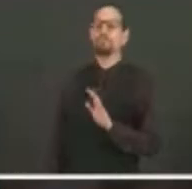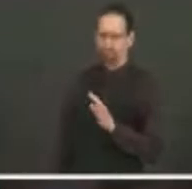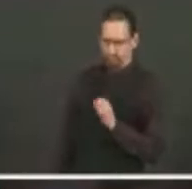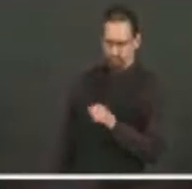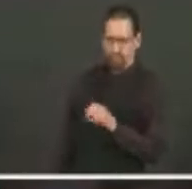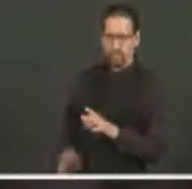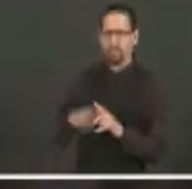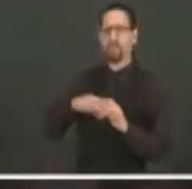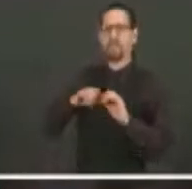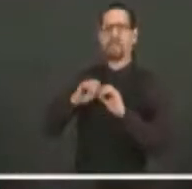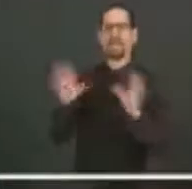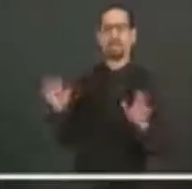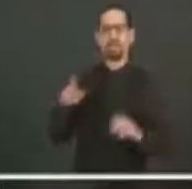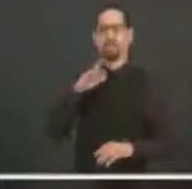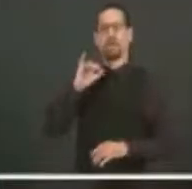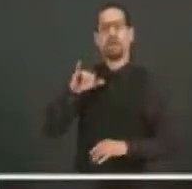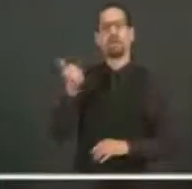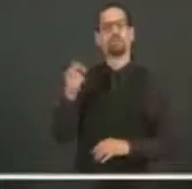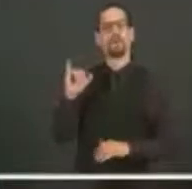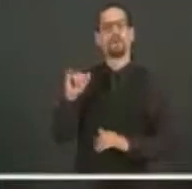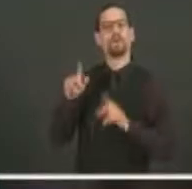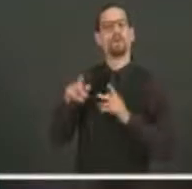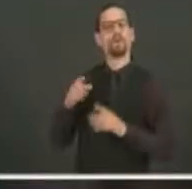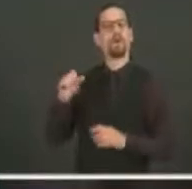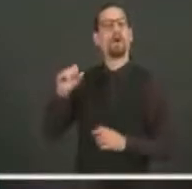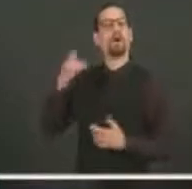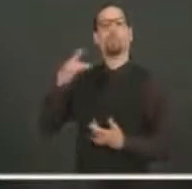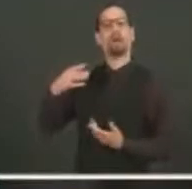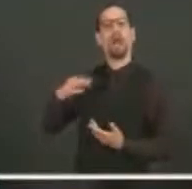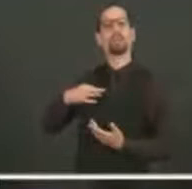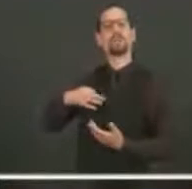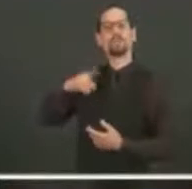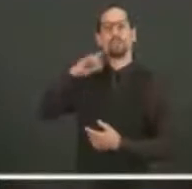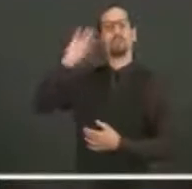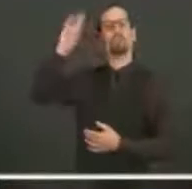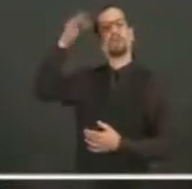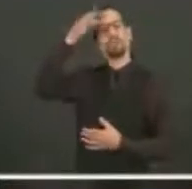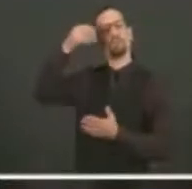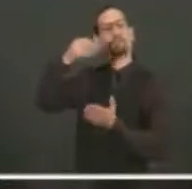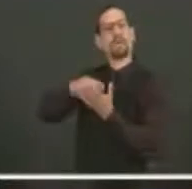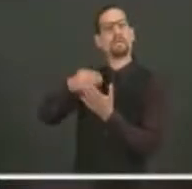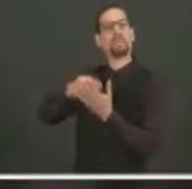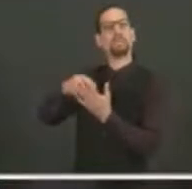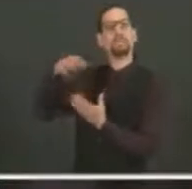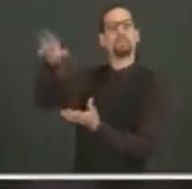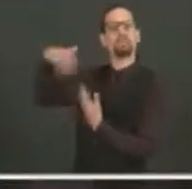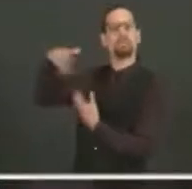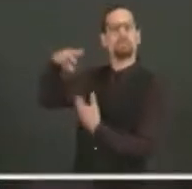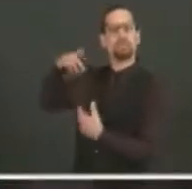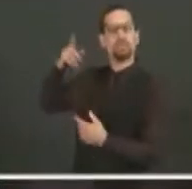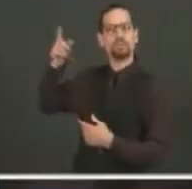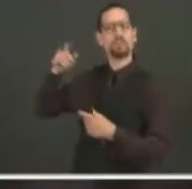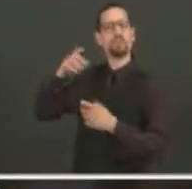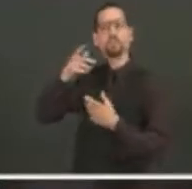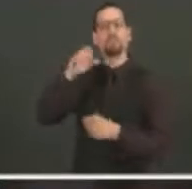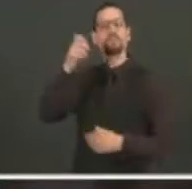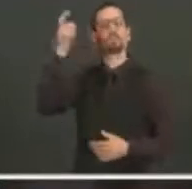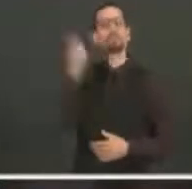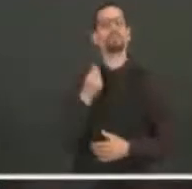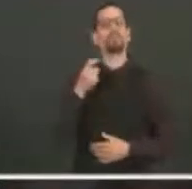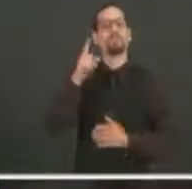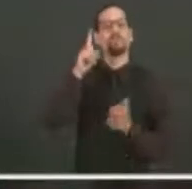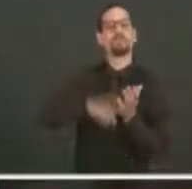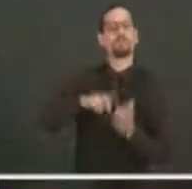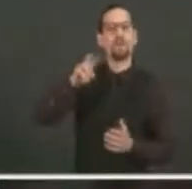been eligible for many other kinds of benefits. Every other federal benefit, the COVID relief fund, the extra $600, all